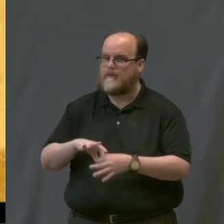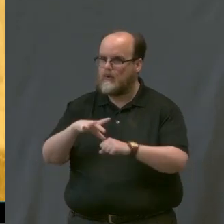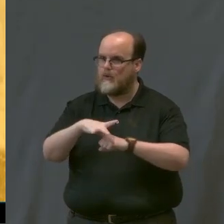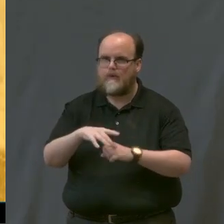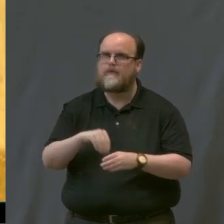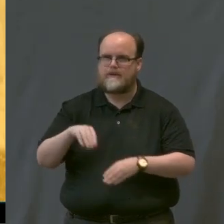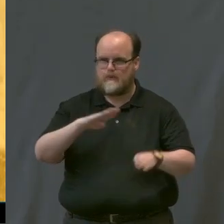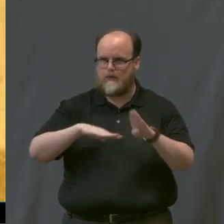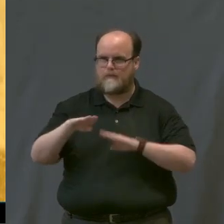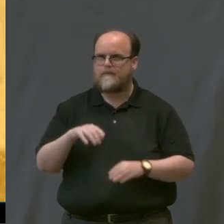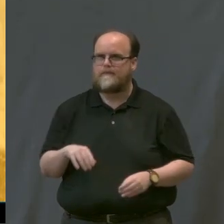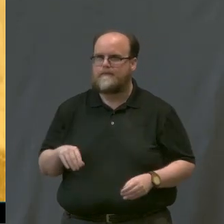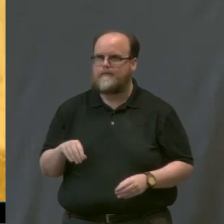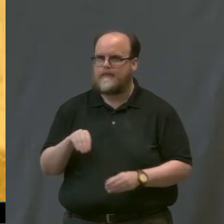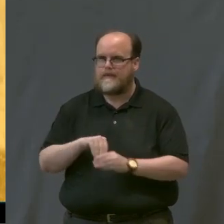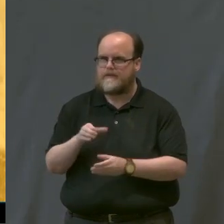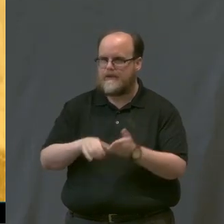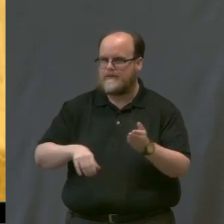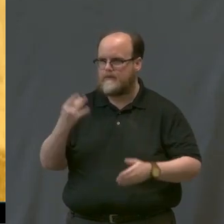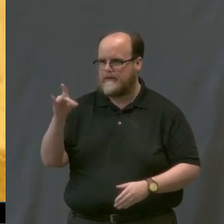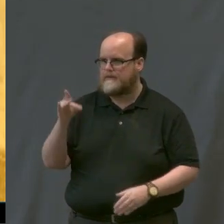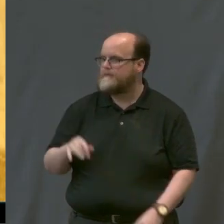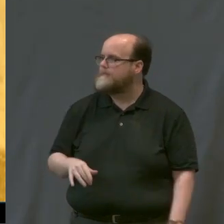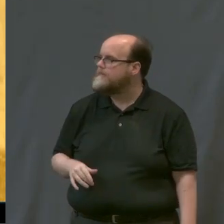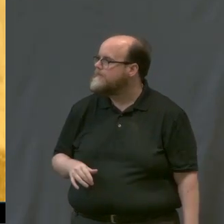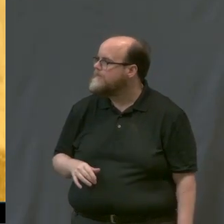be in trouble in chapter 18.